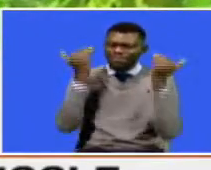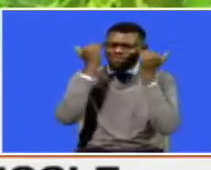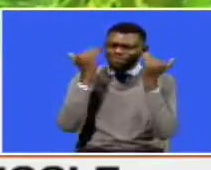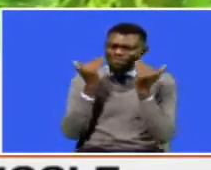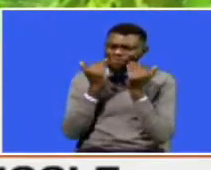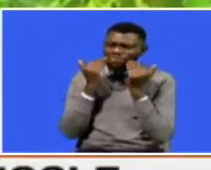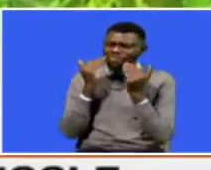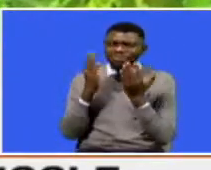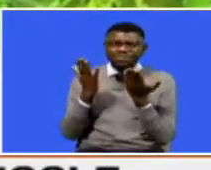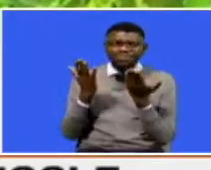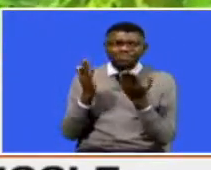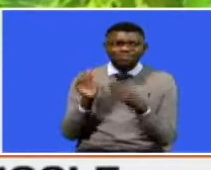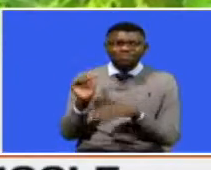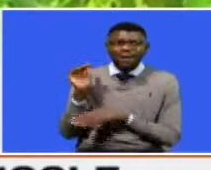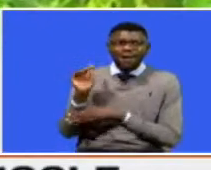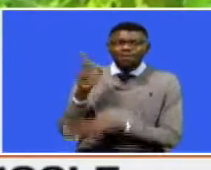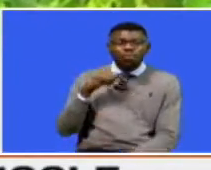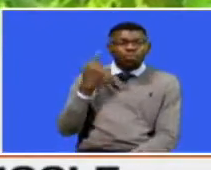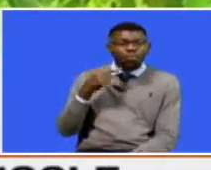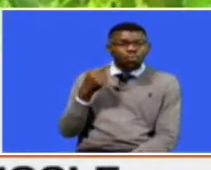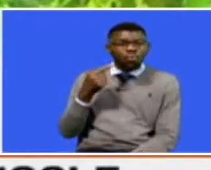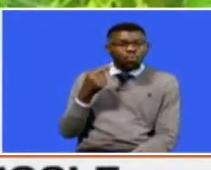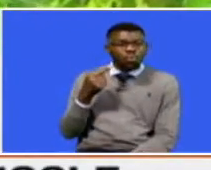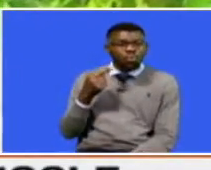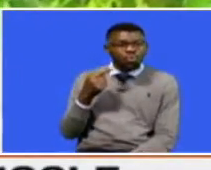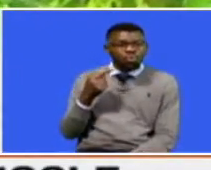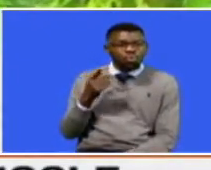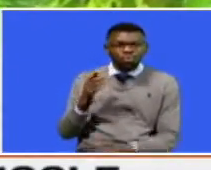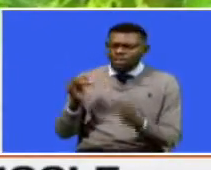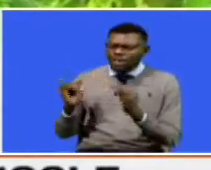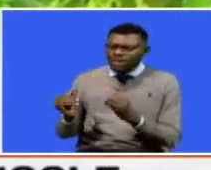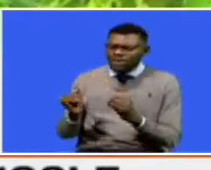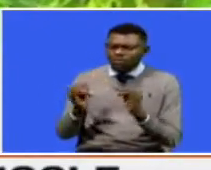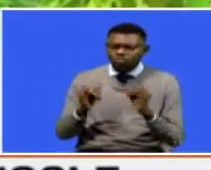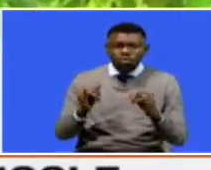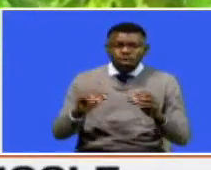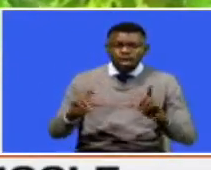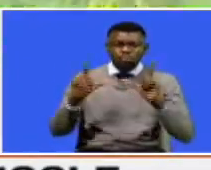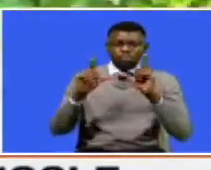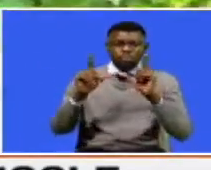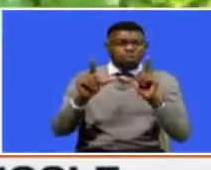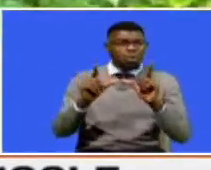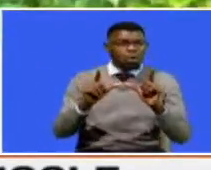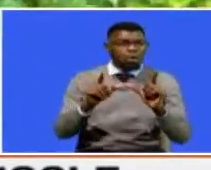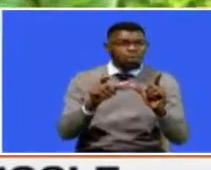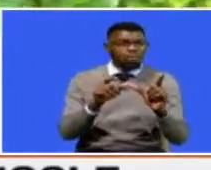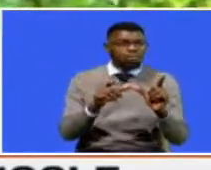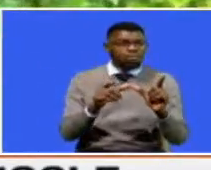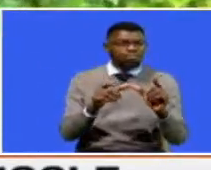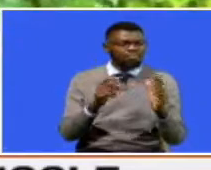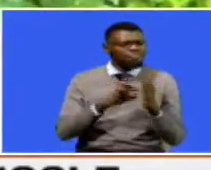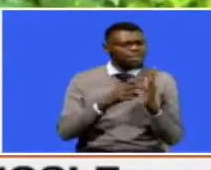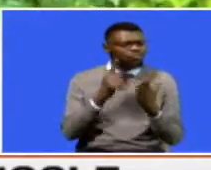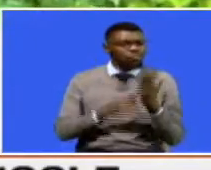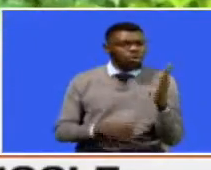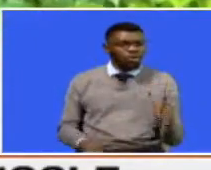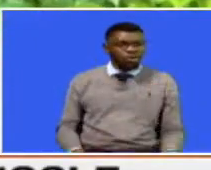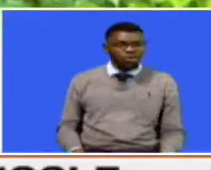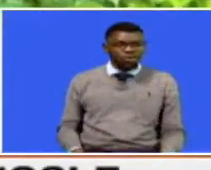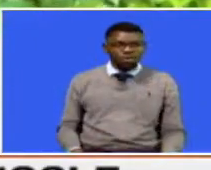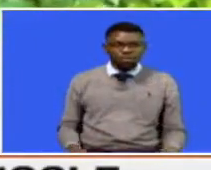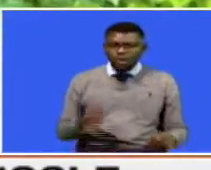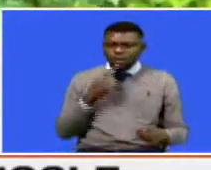as to the meaning of these individual titles and institutions set aside. Yeah? Ati consent,